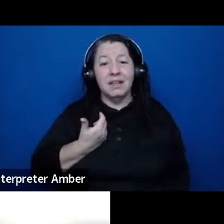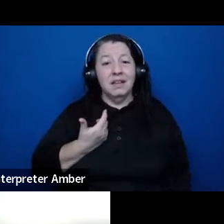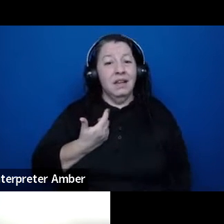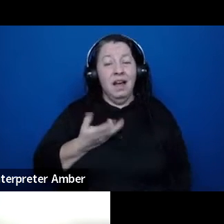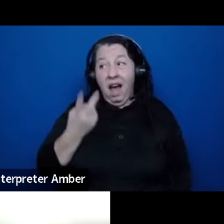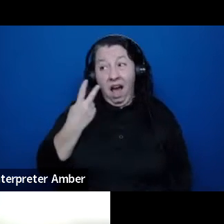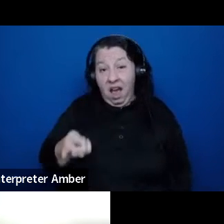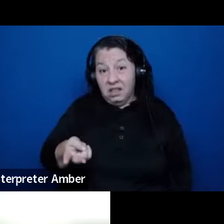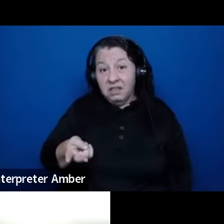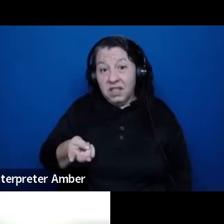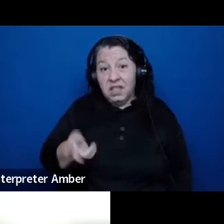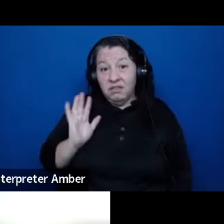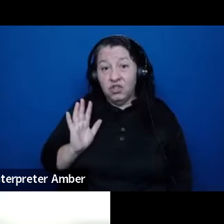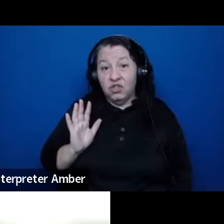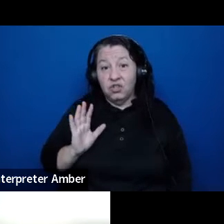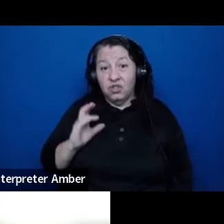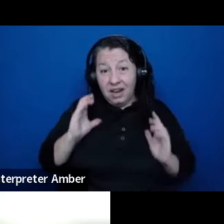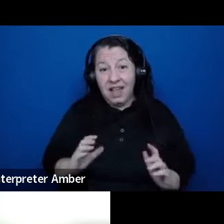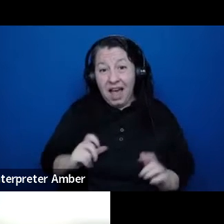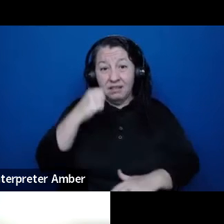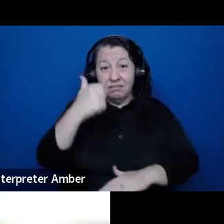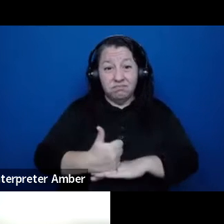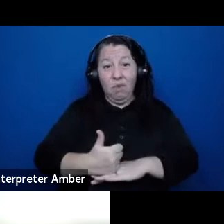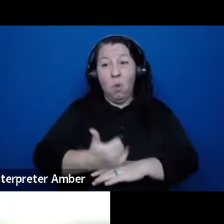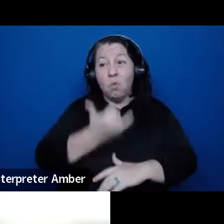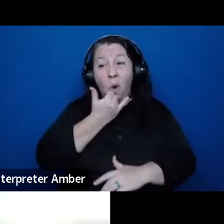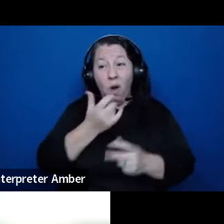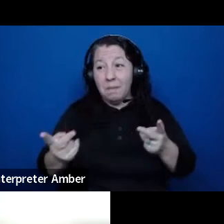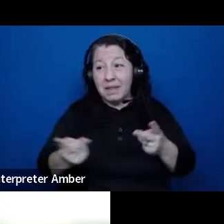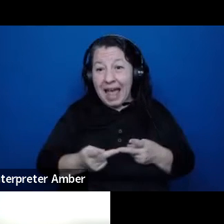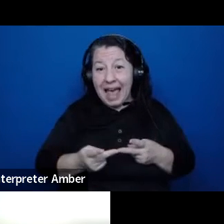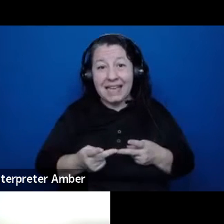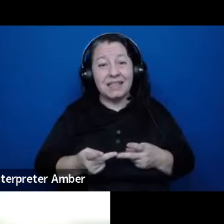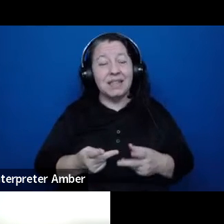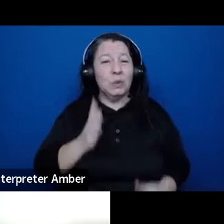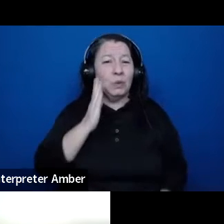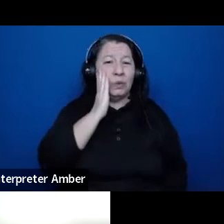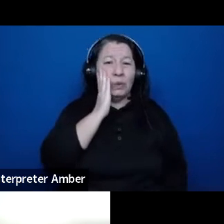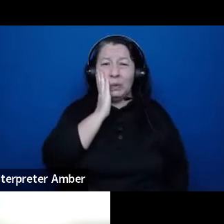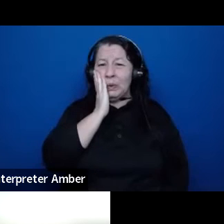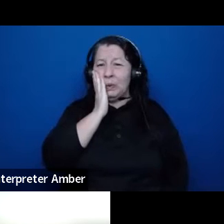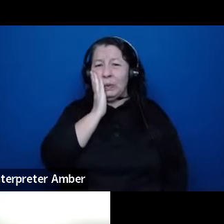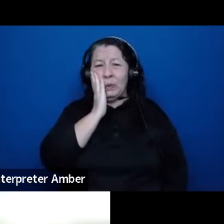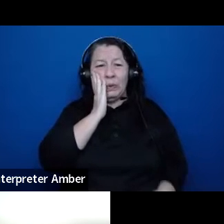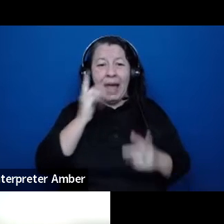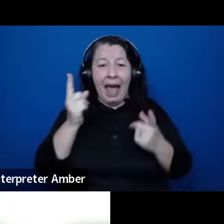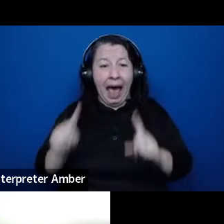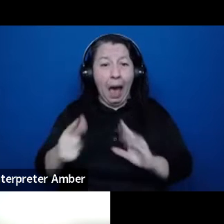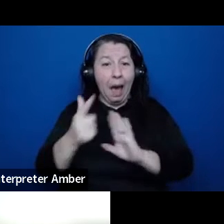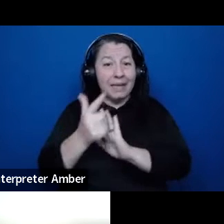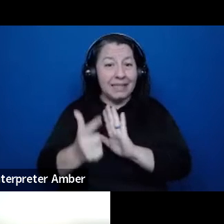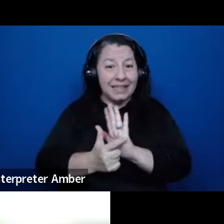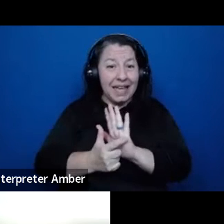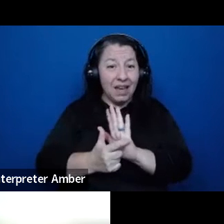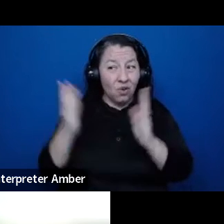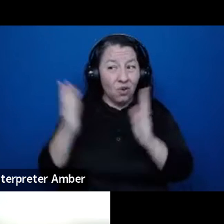clients get put in the wrong kind of setup, and then they end up getting either in legal trouble or they get in trouble